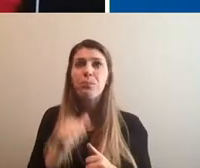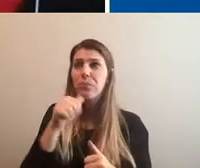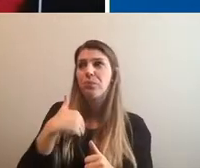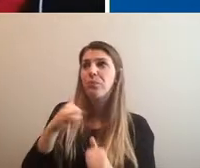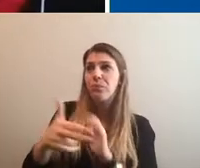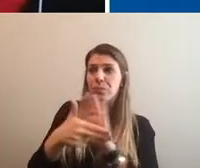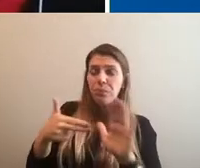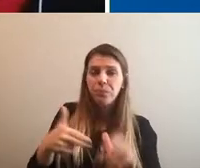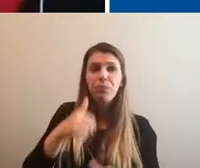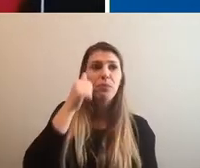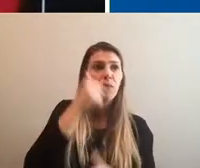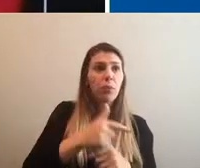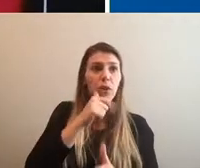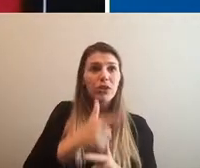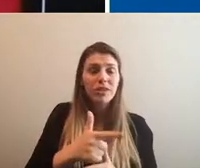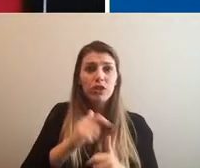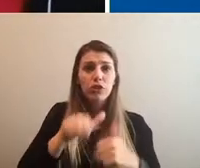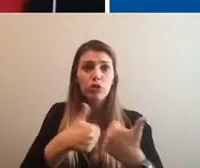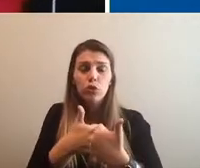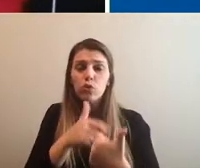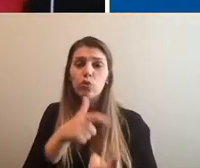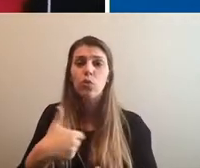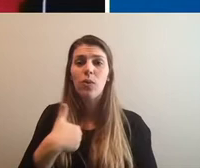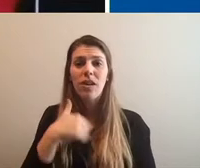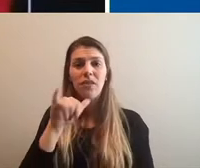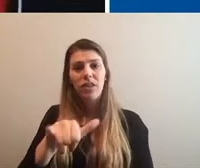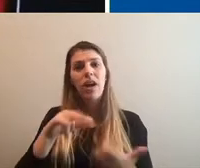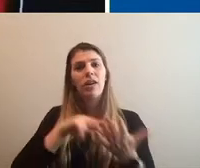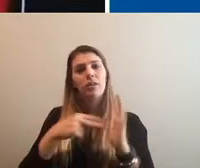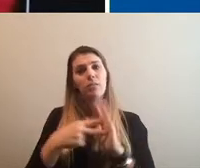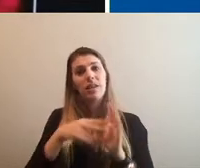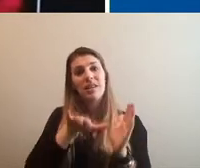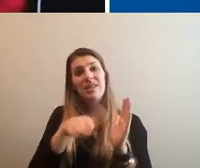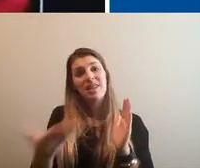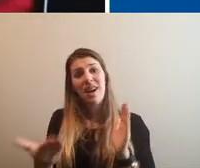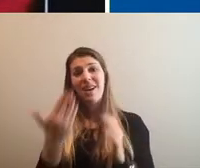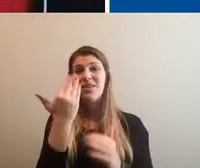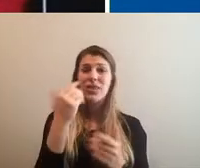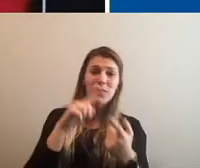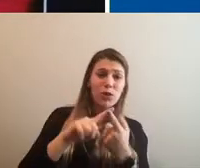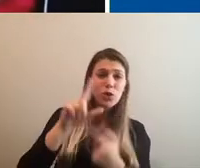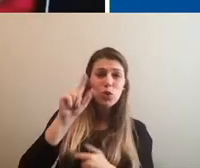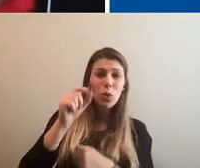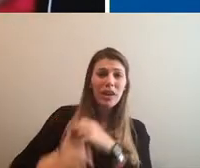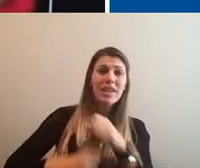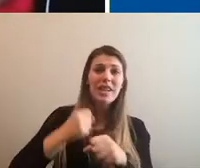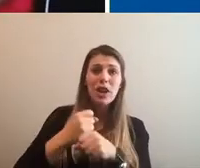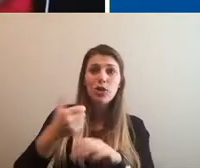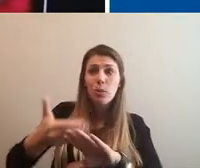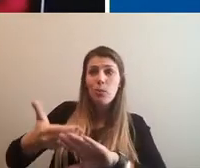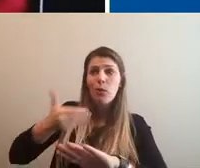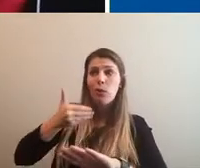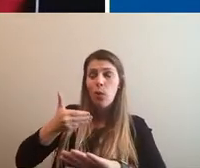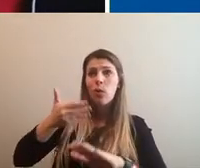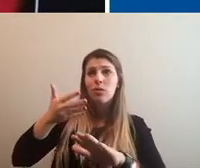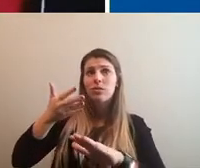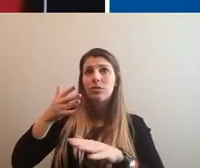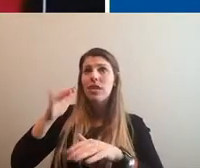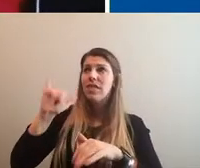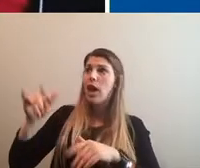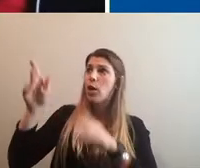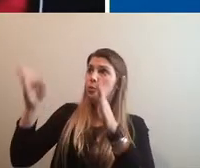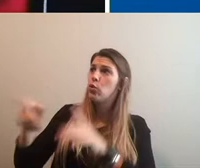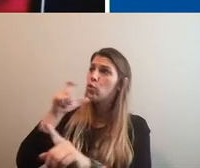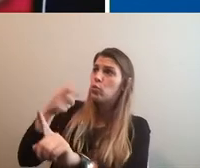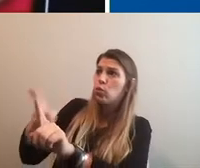and sisters with an intellectual challenge, are more likely to die 15 to 20 years earlier than their non-disabled peers,